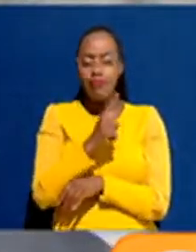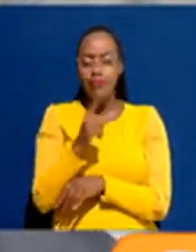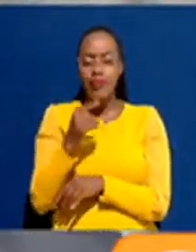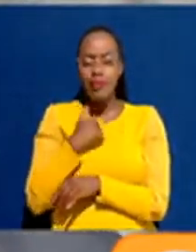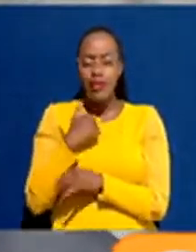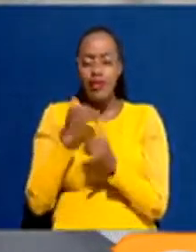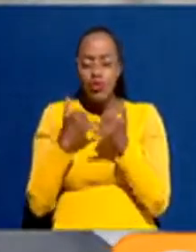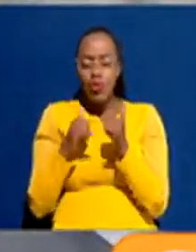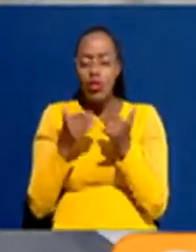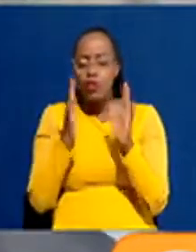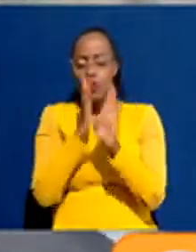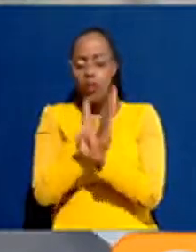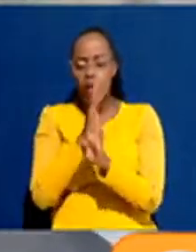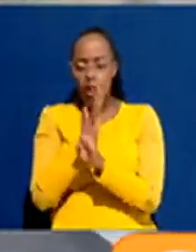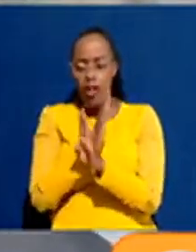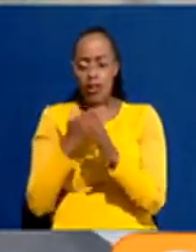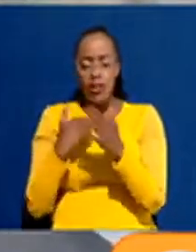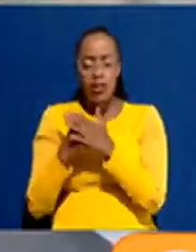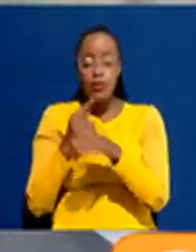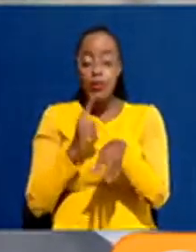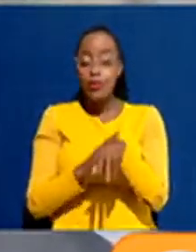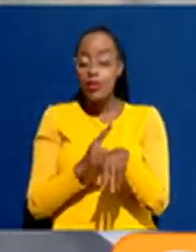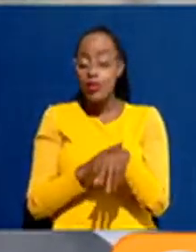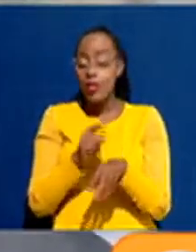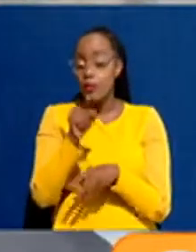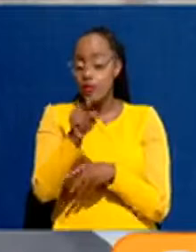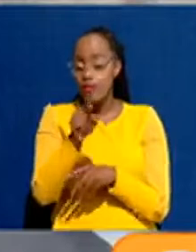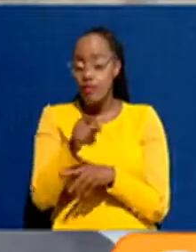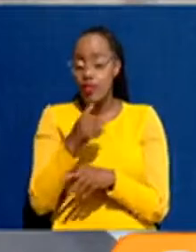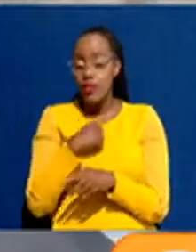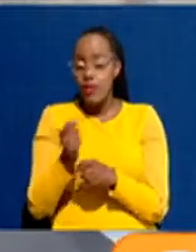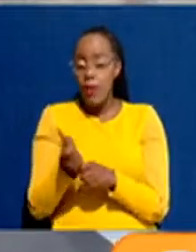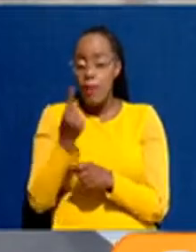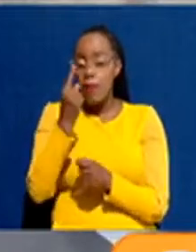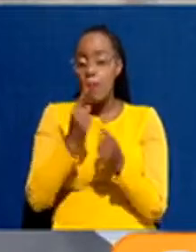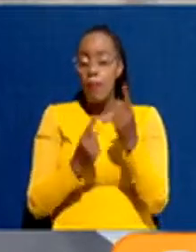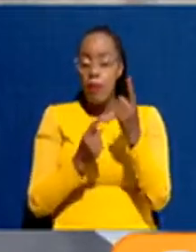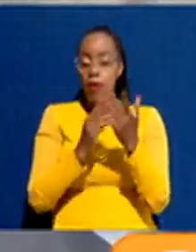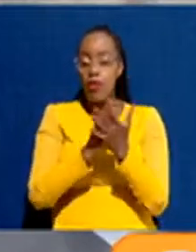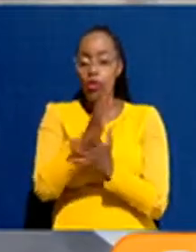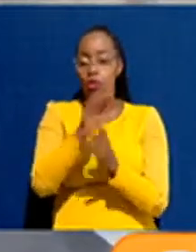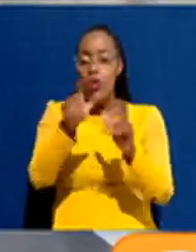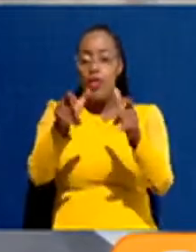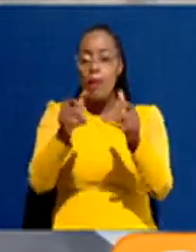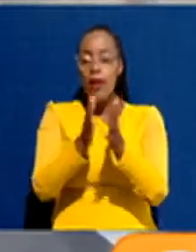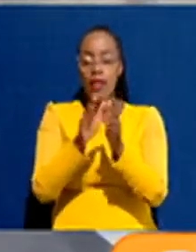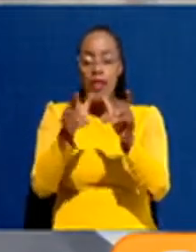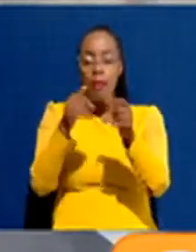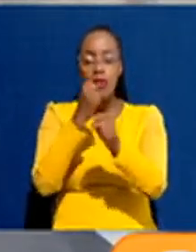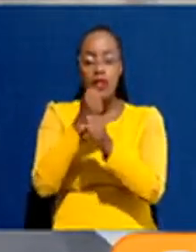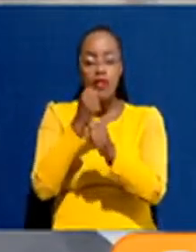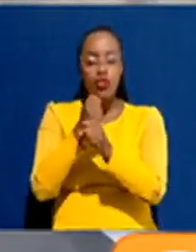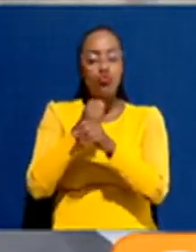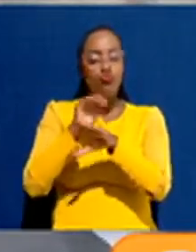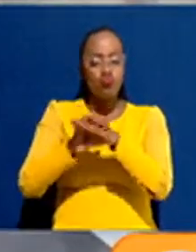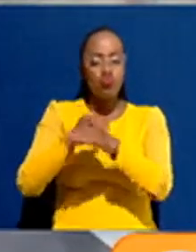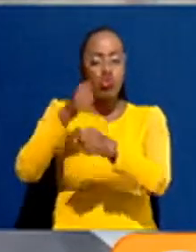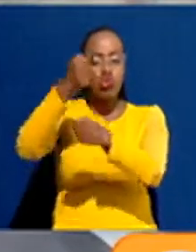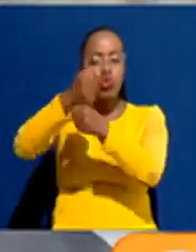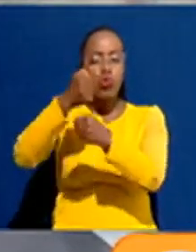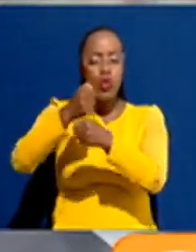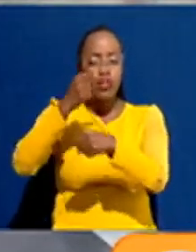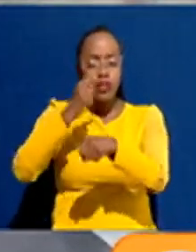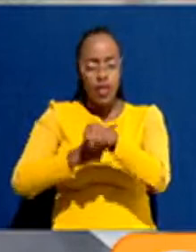effort to cover up until it is brought out by the media. The media have been doing some good work when they